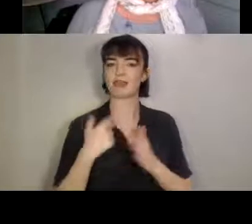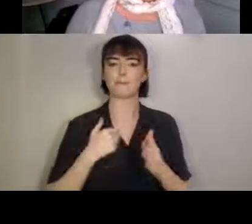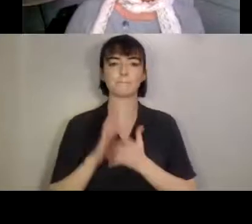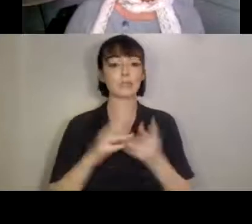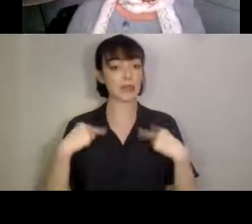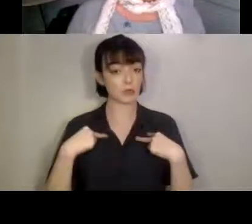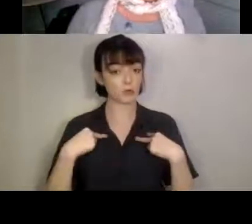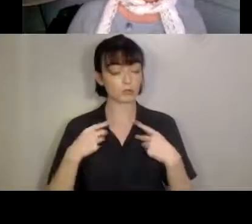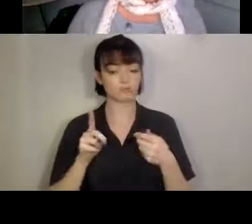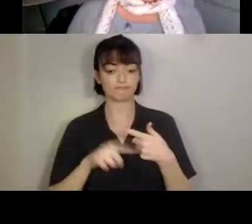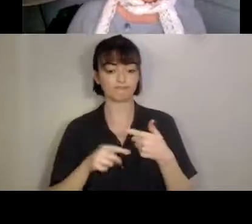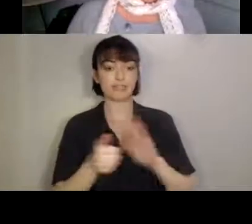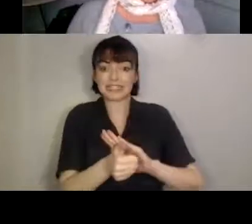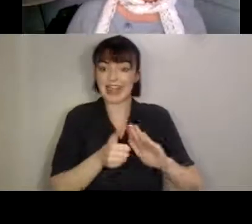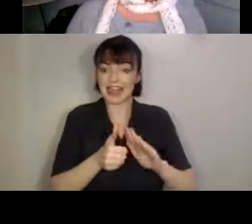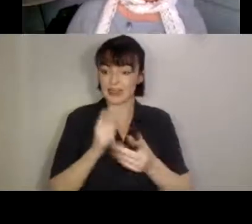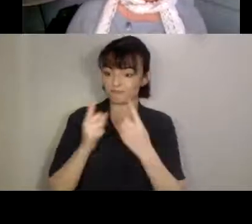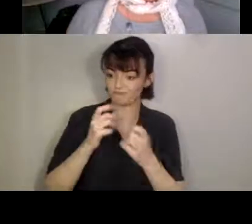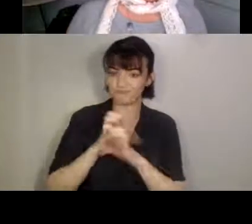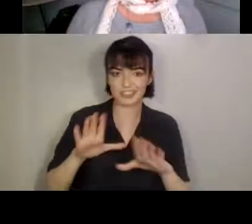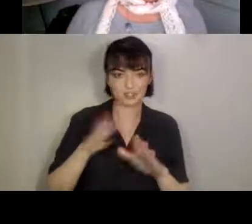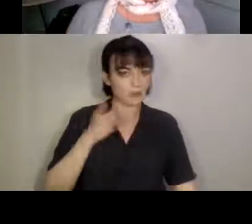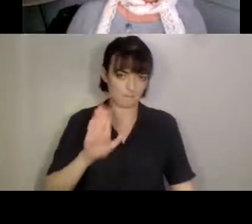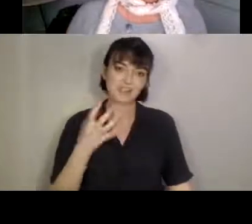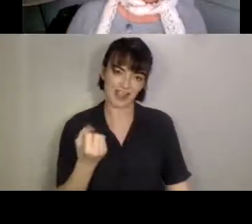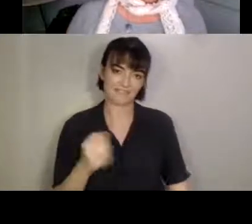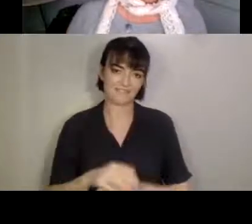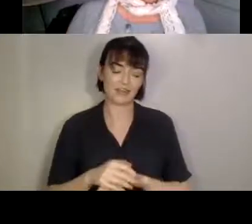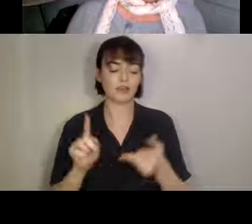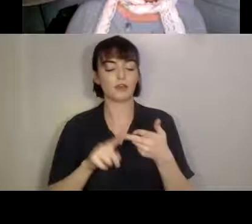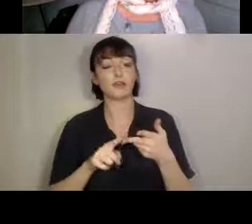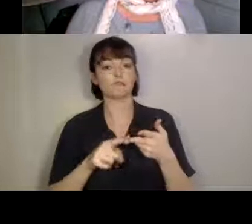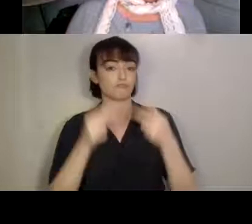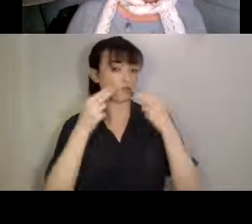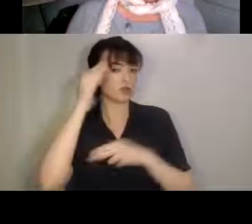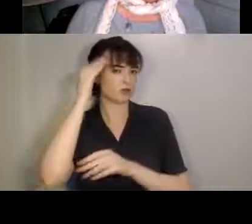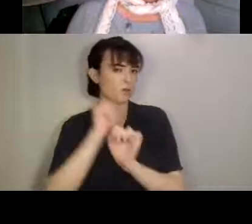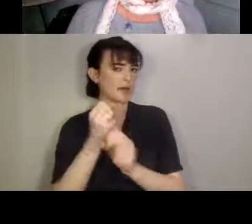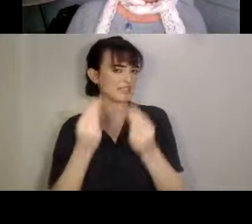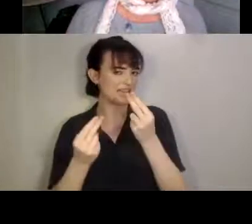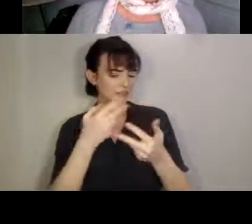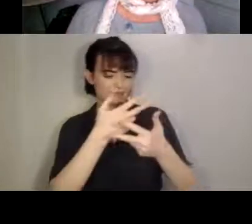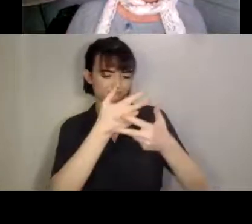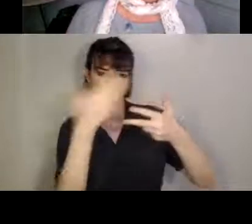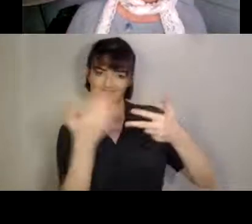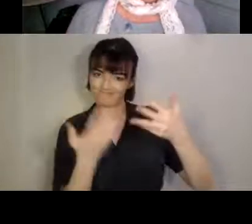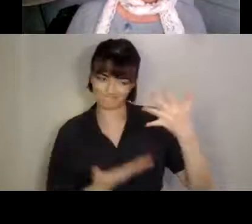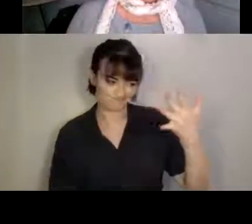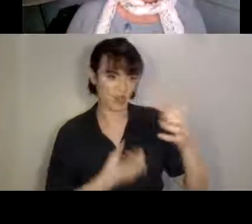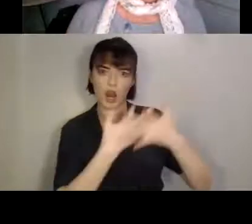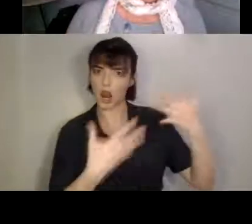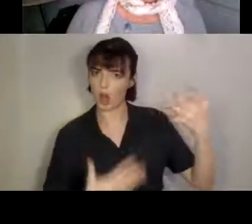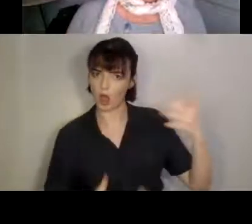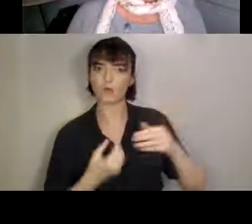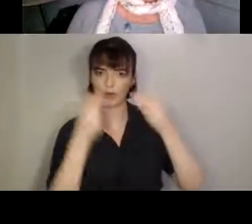in interacting with young children. We need to know about assessment. There's lots of things we need to know. So testers